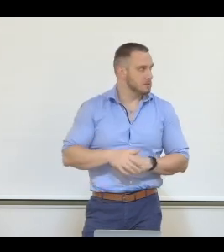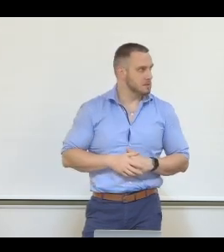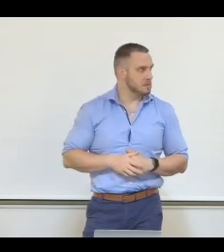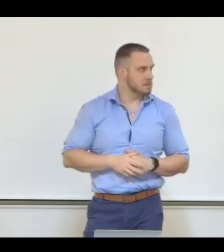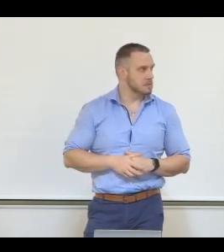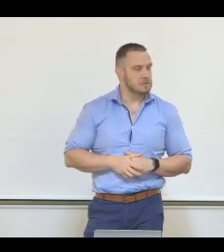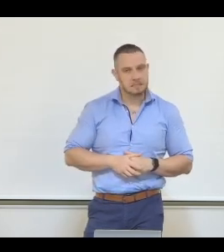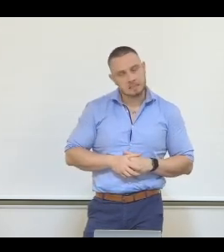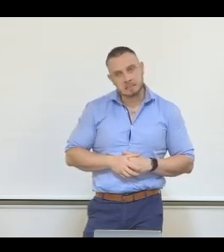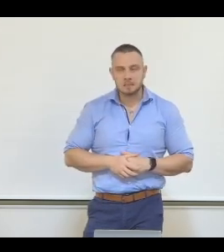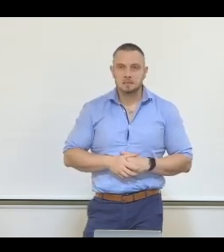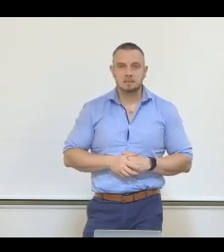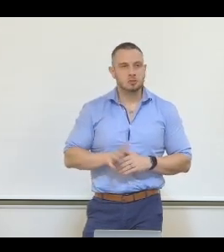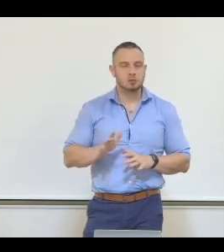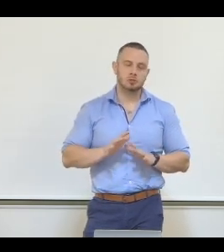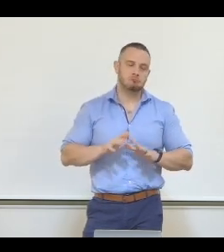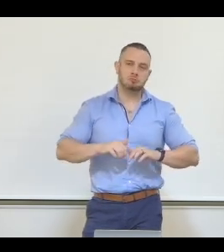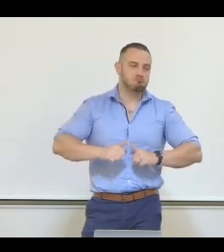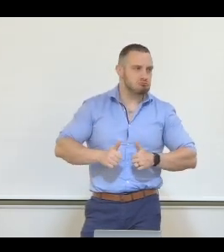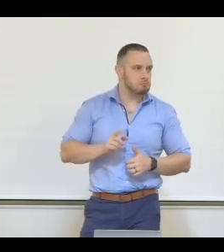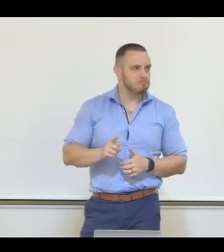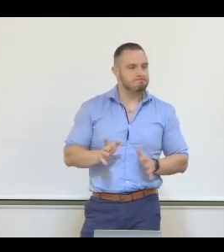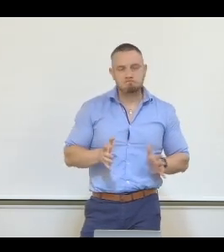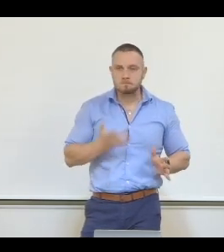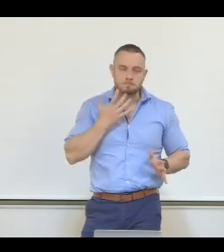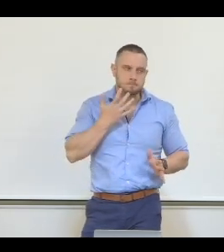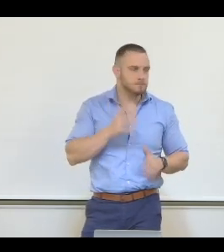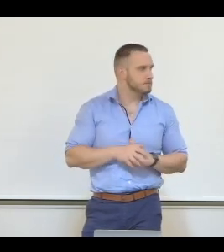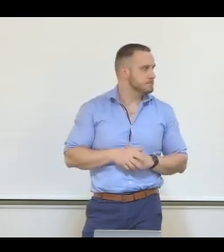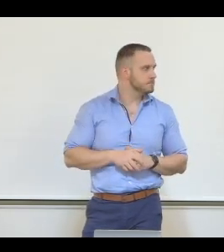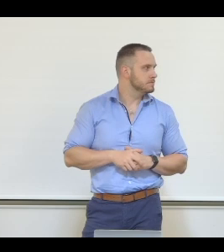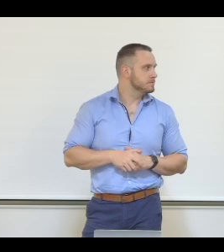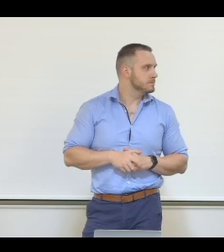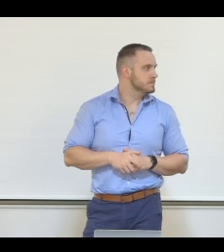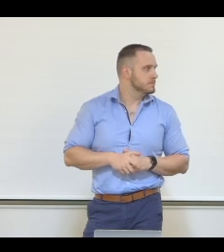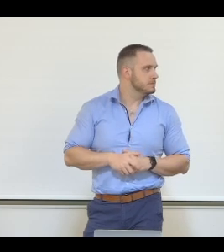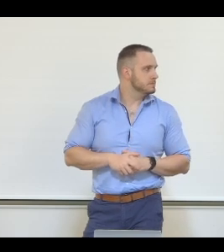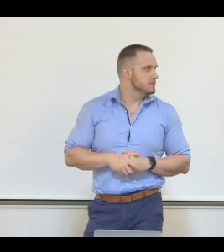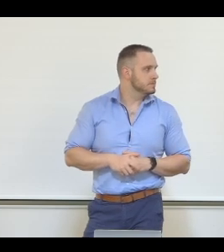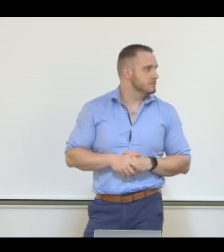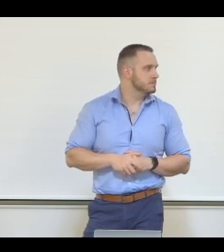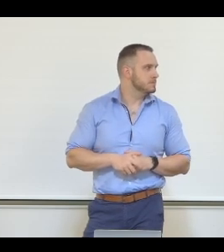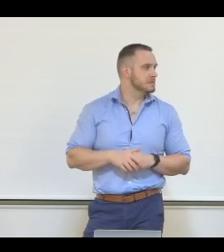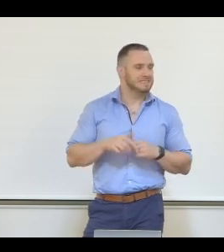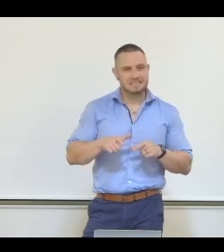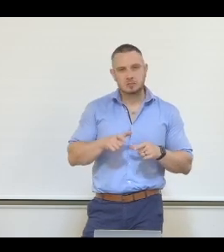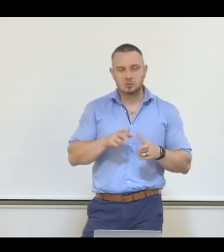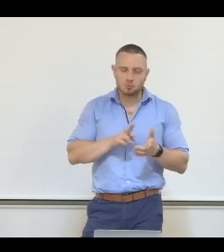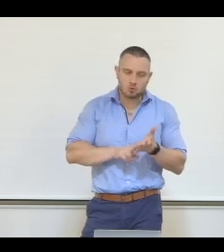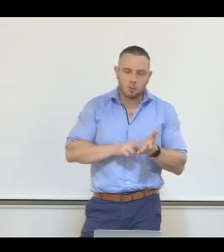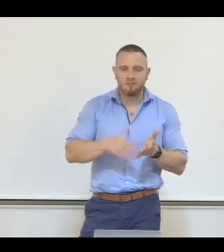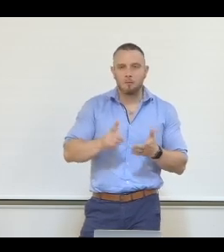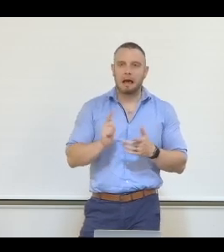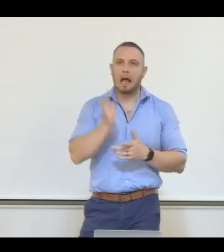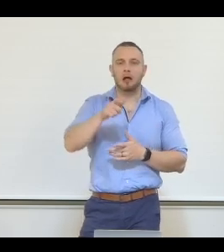nicest things, but yeah, it's, I would say still usual for an astronaut selection.